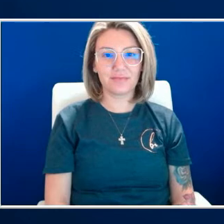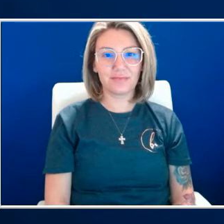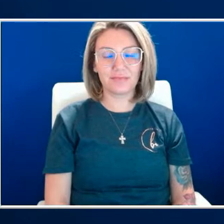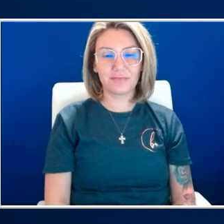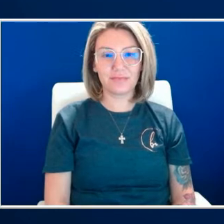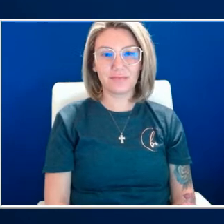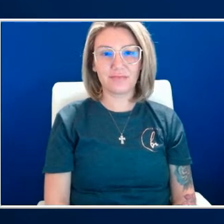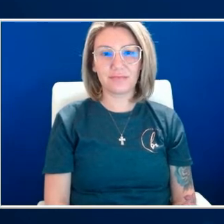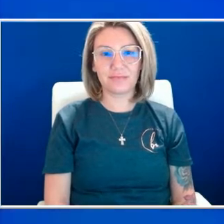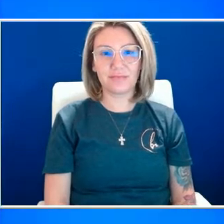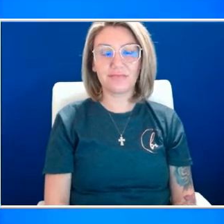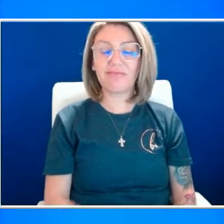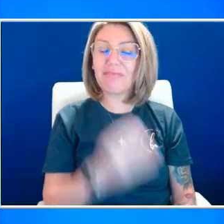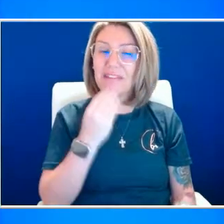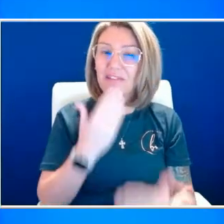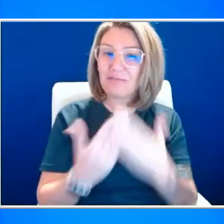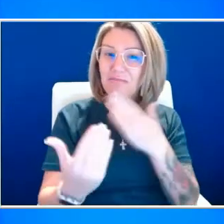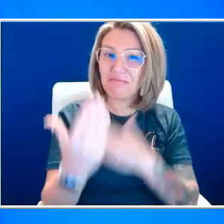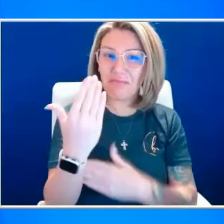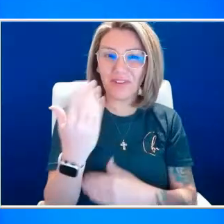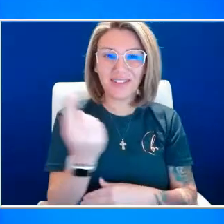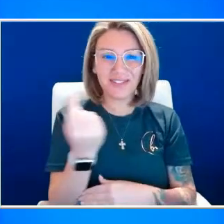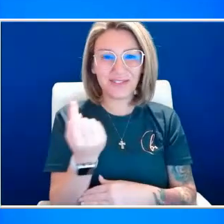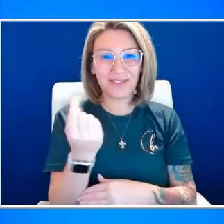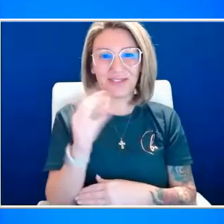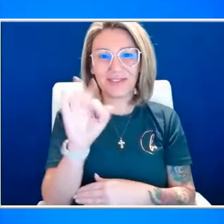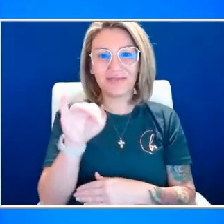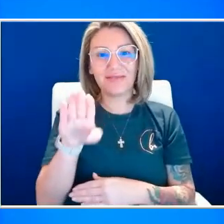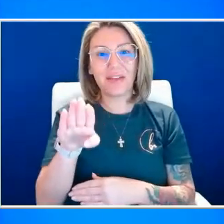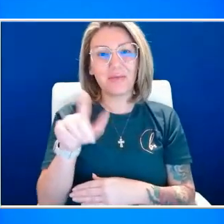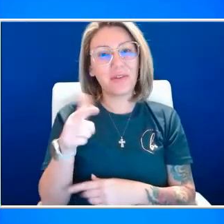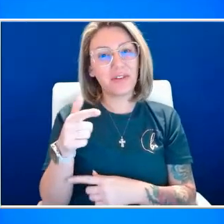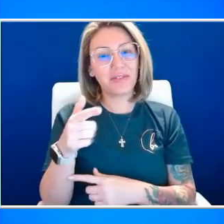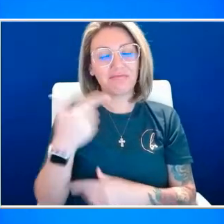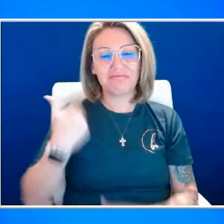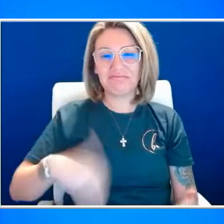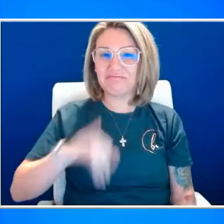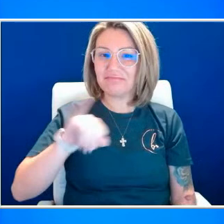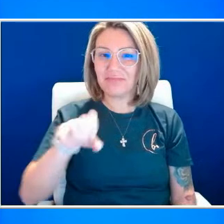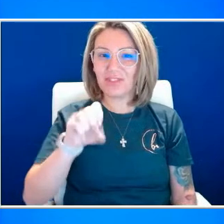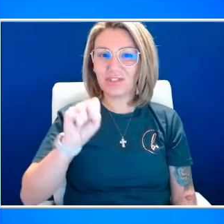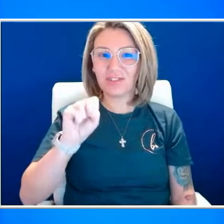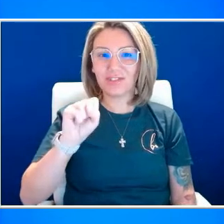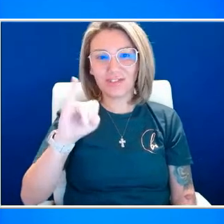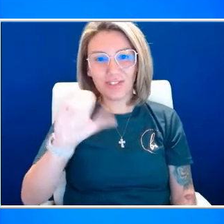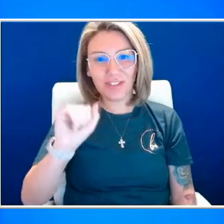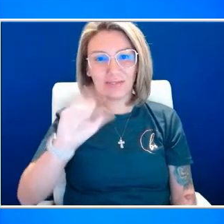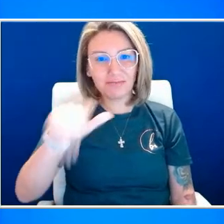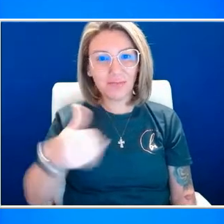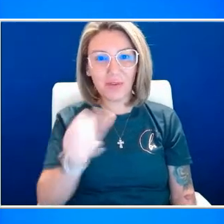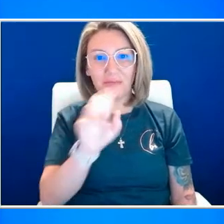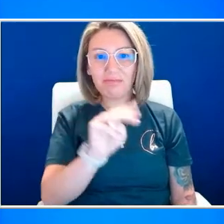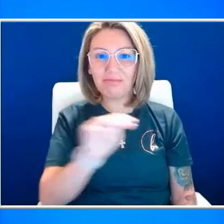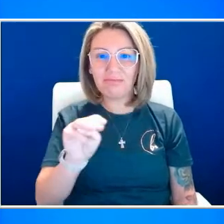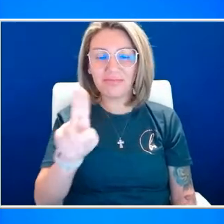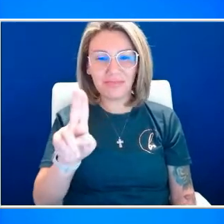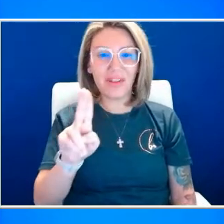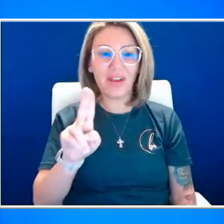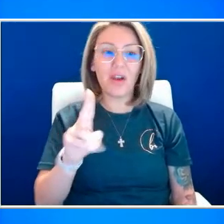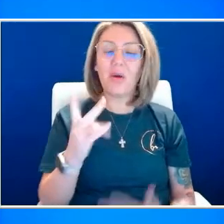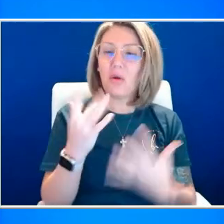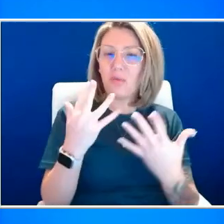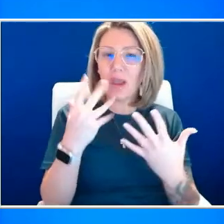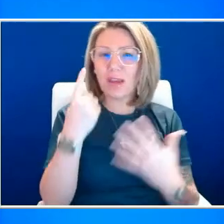And good morning. It is Tuesday, February 21st. I'm Jessica Lovell, and welcome to the Morning Medical Update. Waiting for an organ transplant can